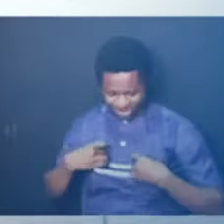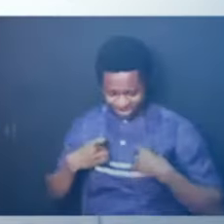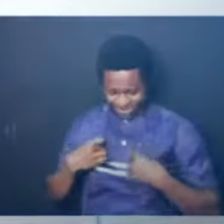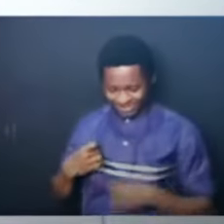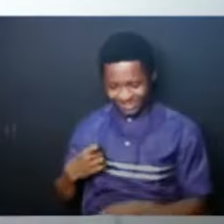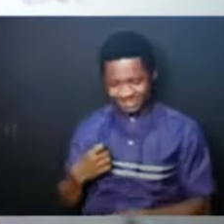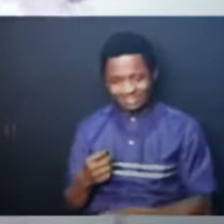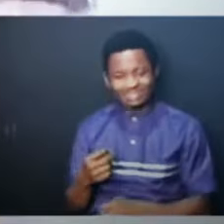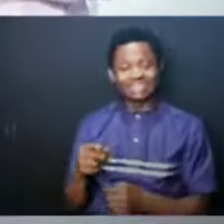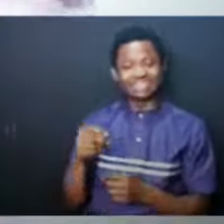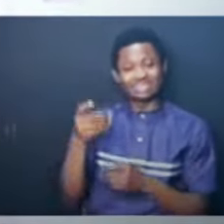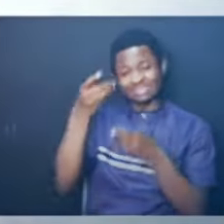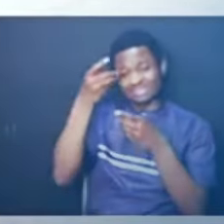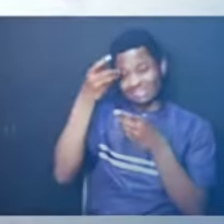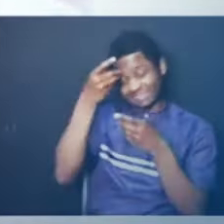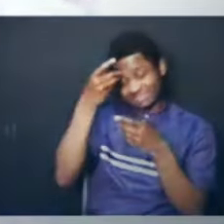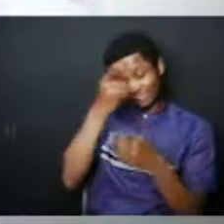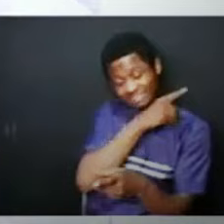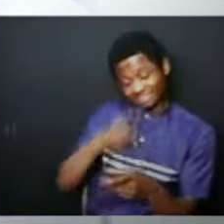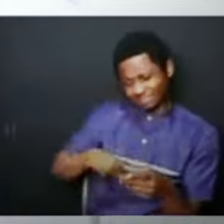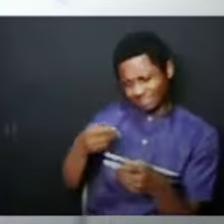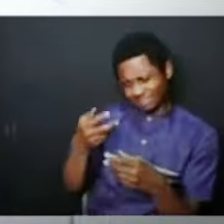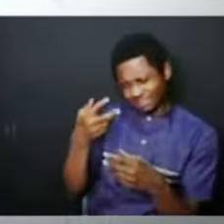Stinting verse 7, NIV.